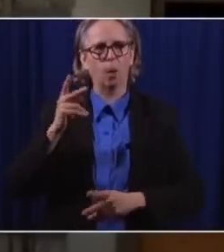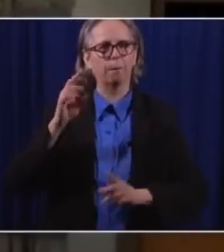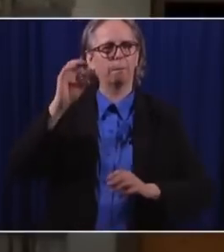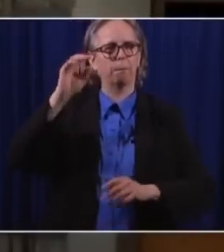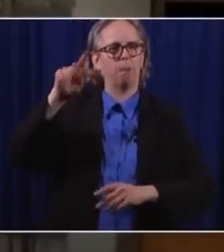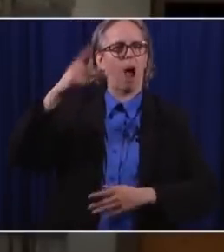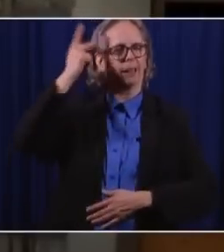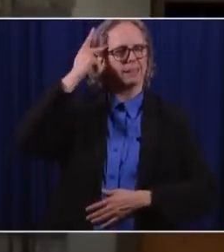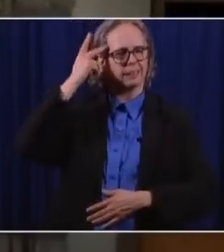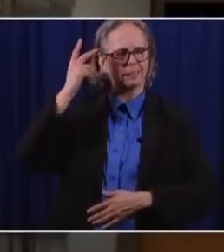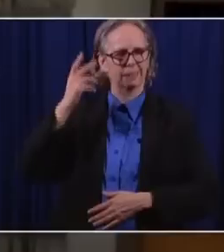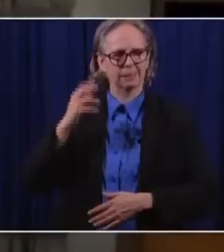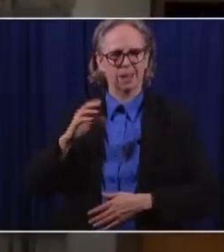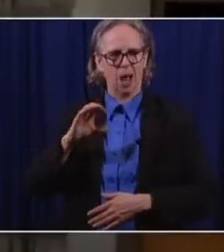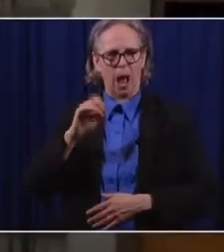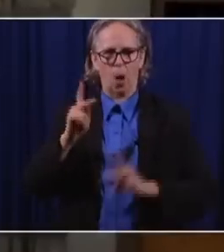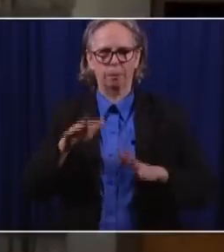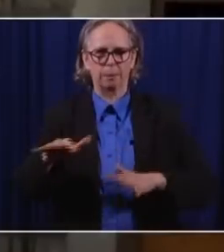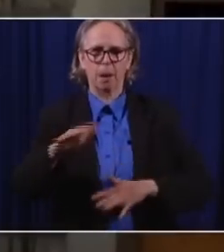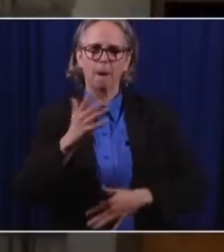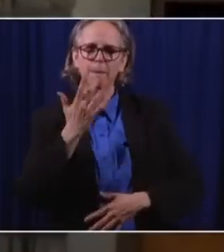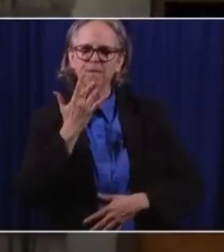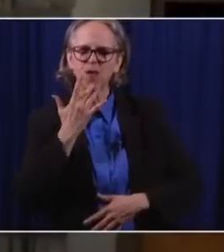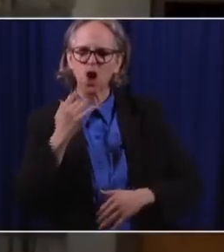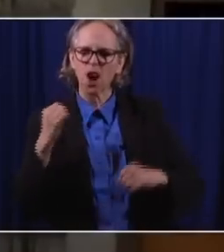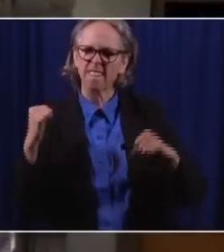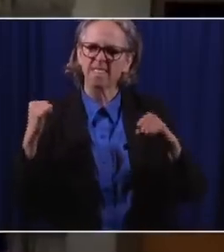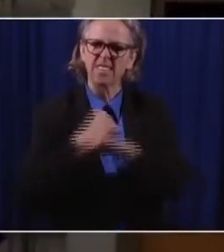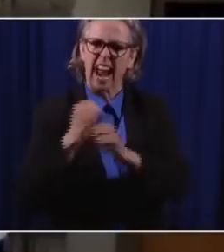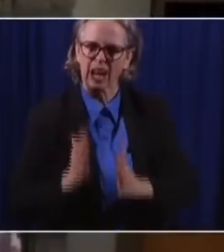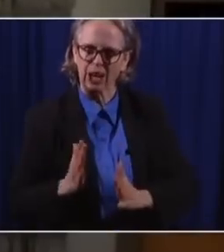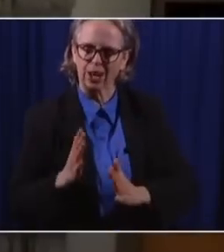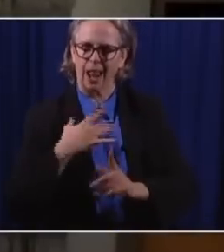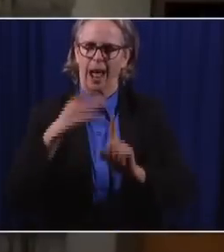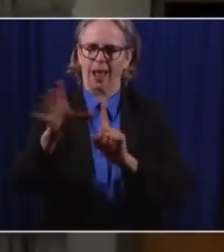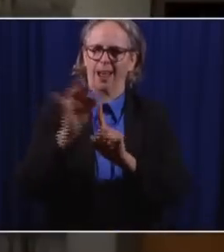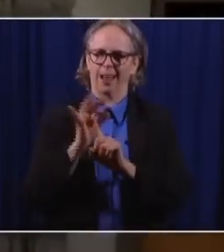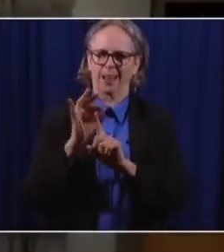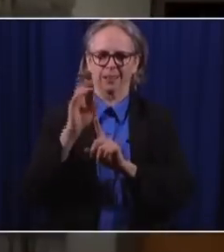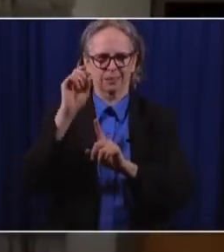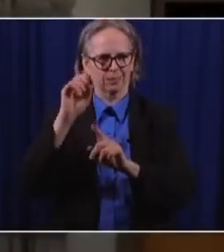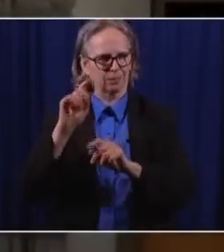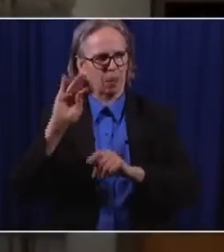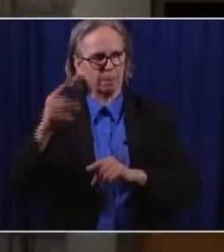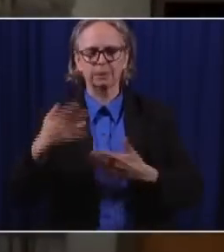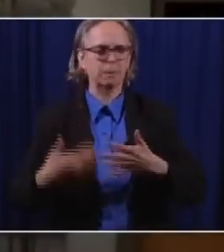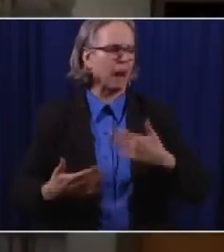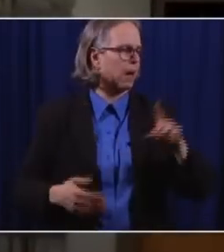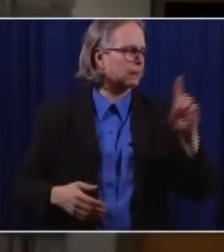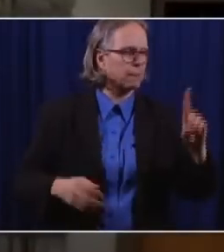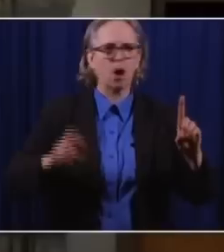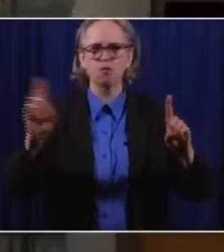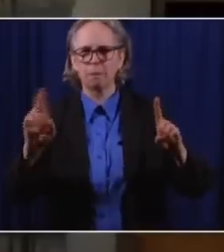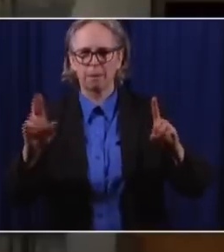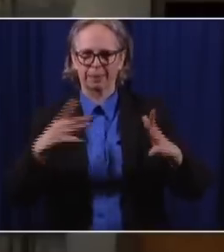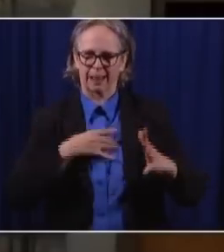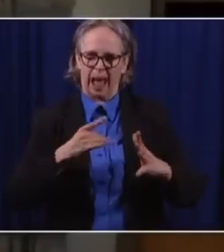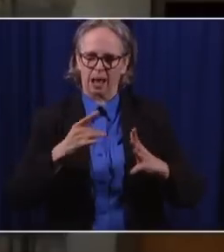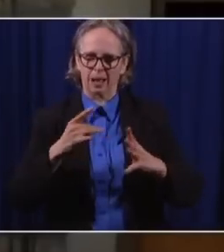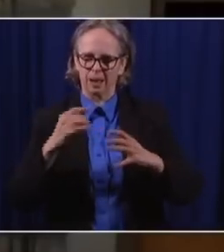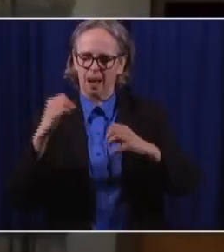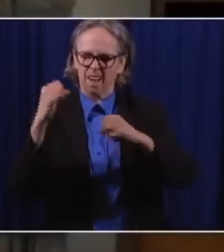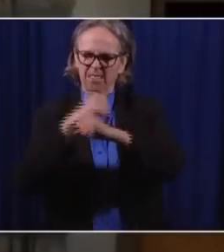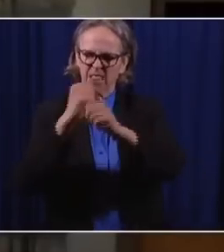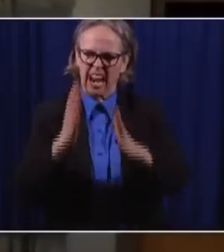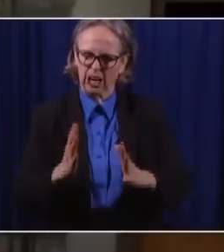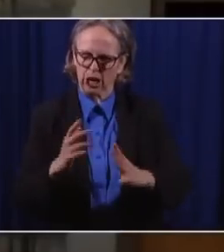fighter. And it doesn't matter whether it's a Democrat or Republican many times. I used the example this morning of